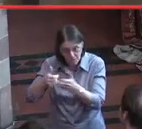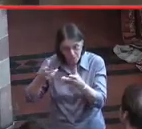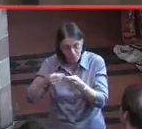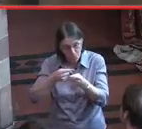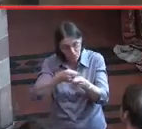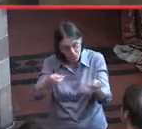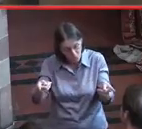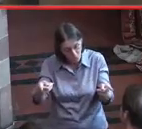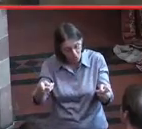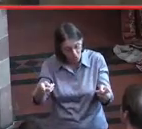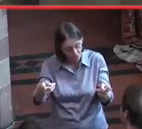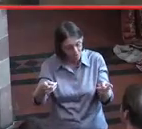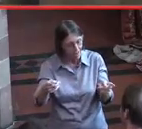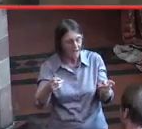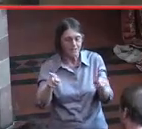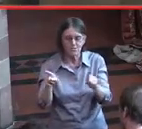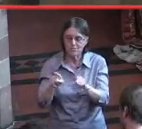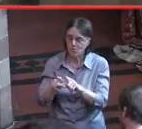you all.